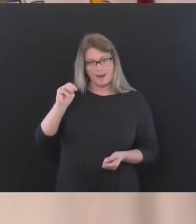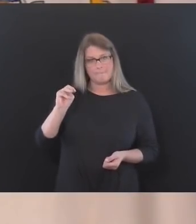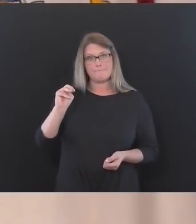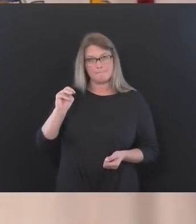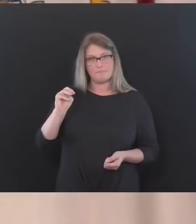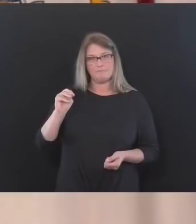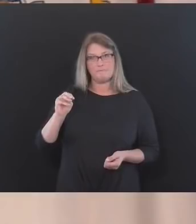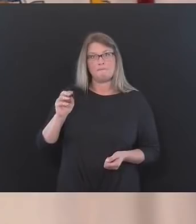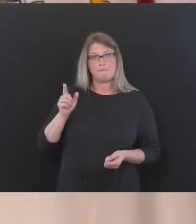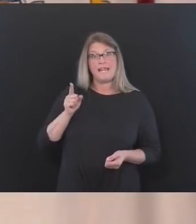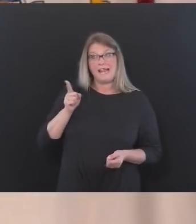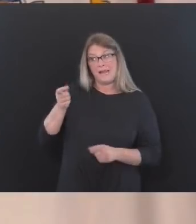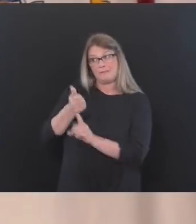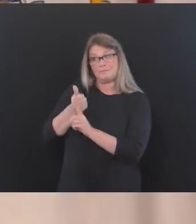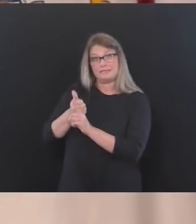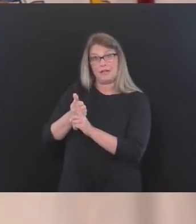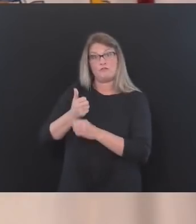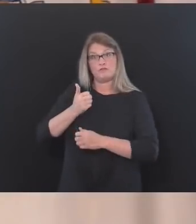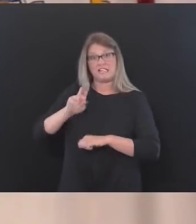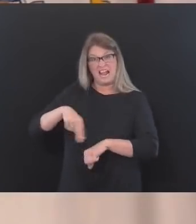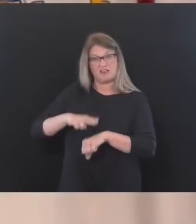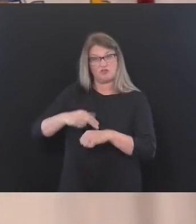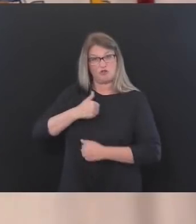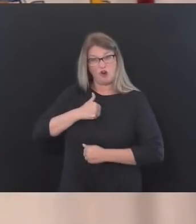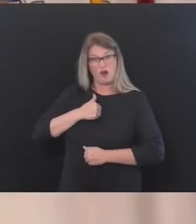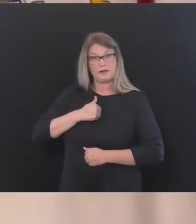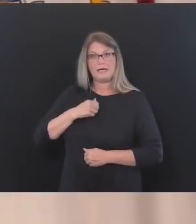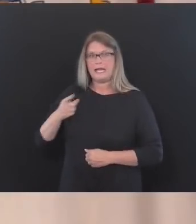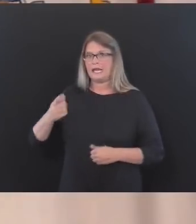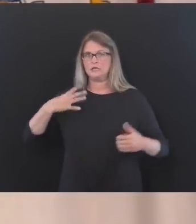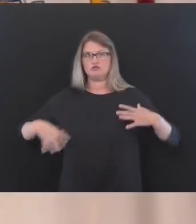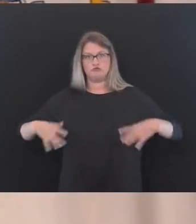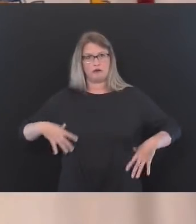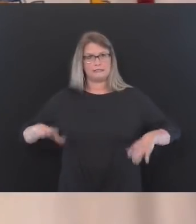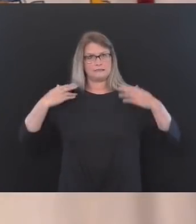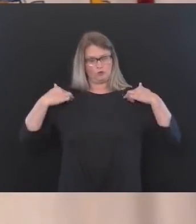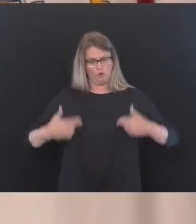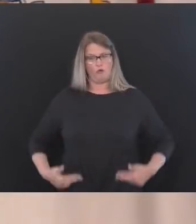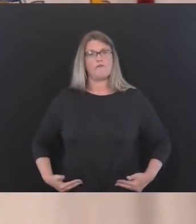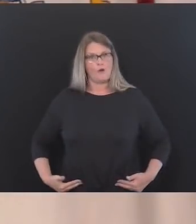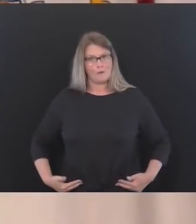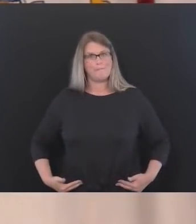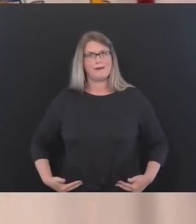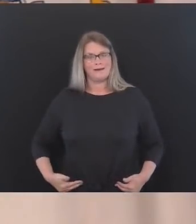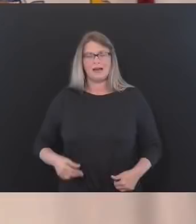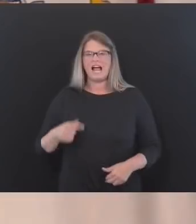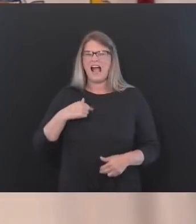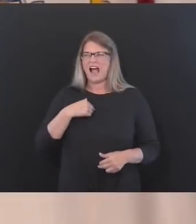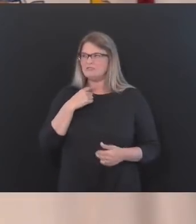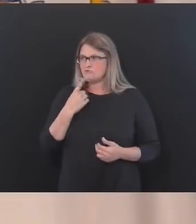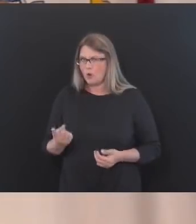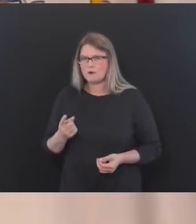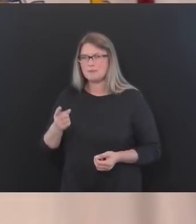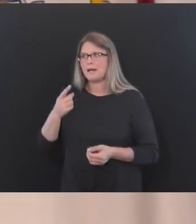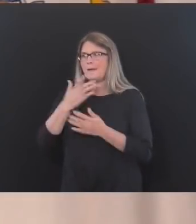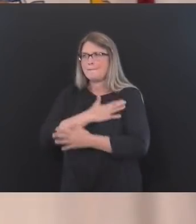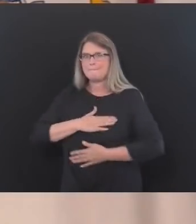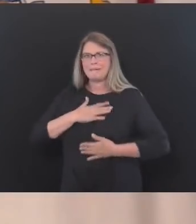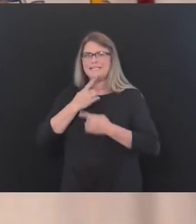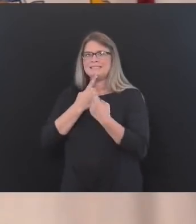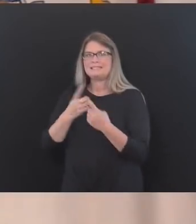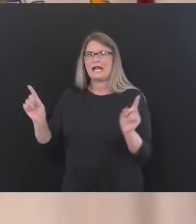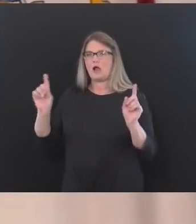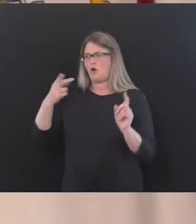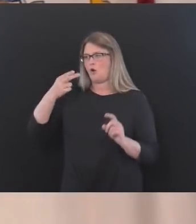a guardsman, he was dressed in his uniform, and I said, I want you to tell General